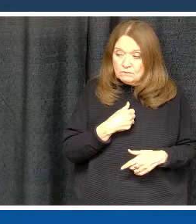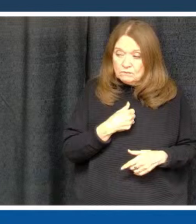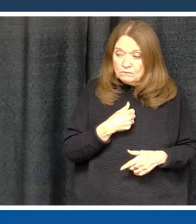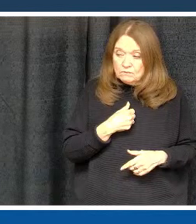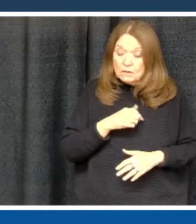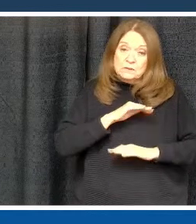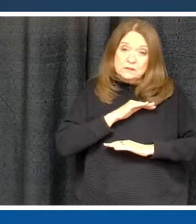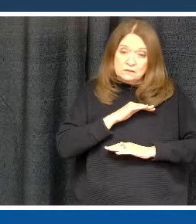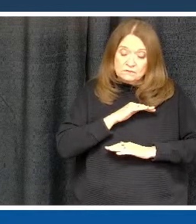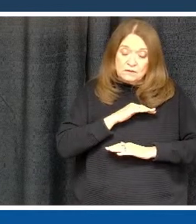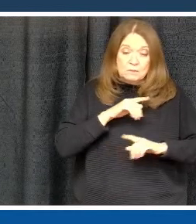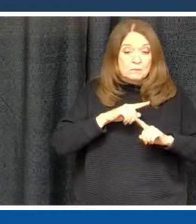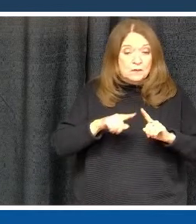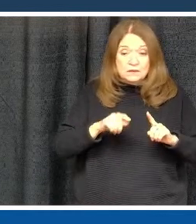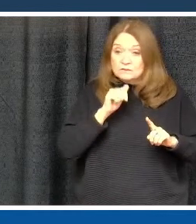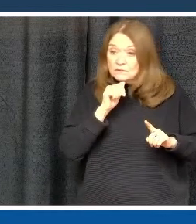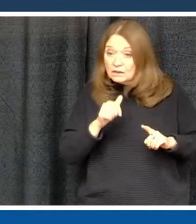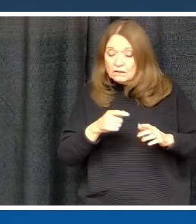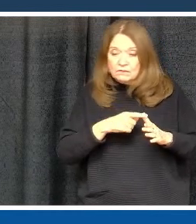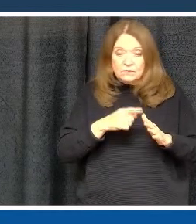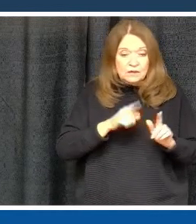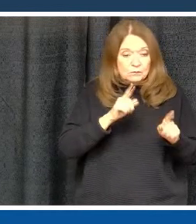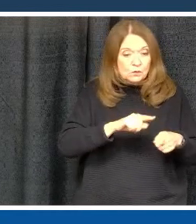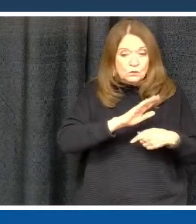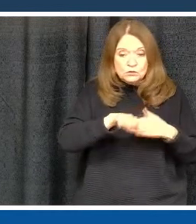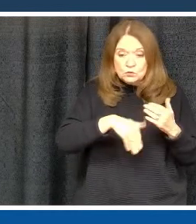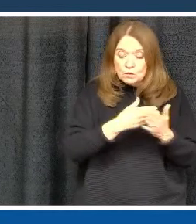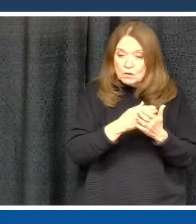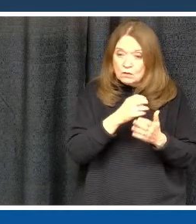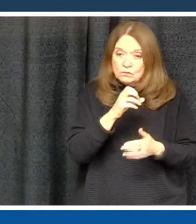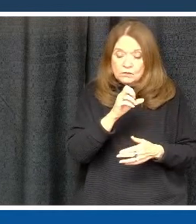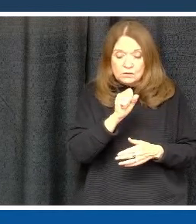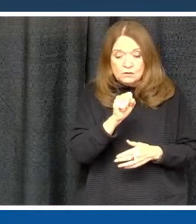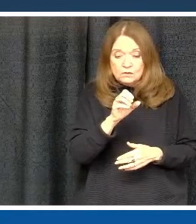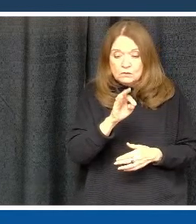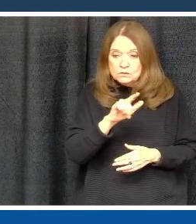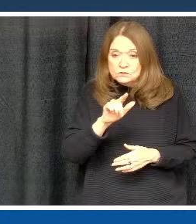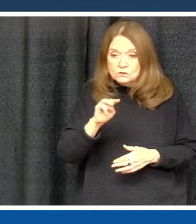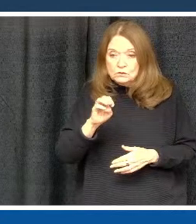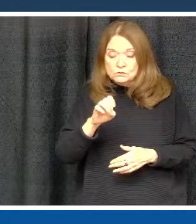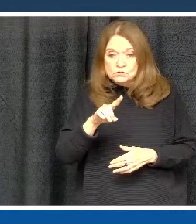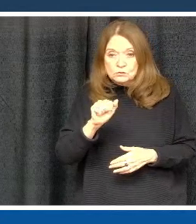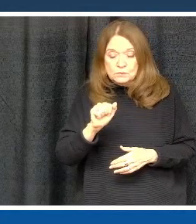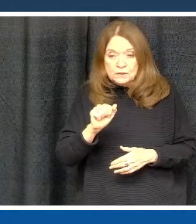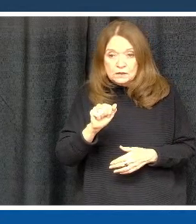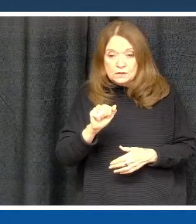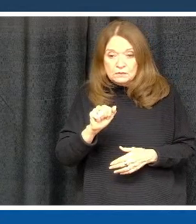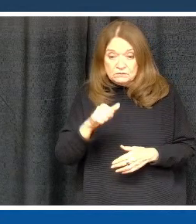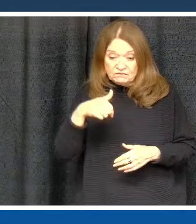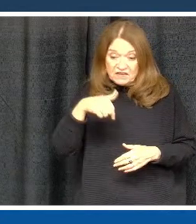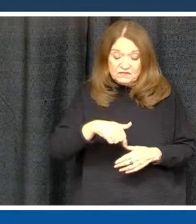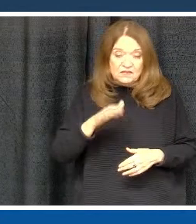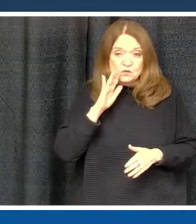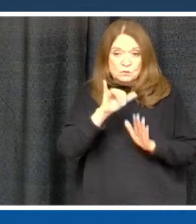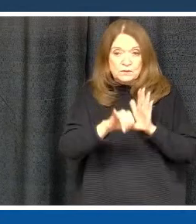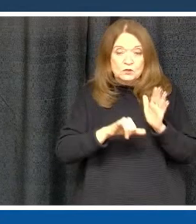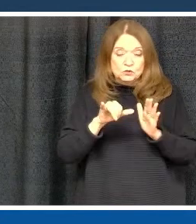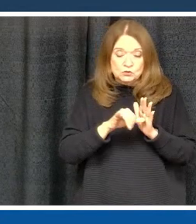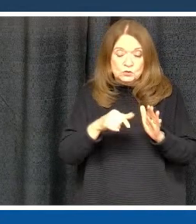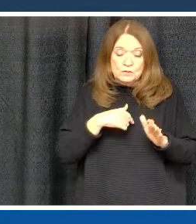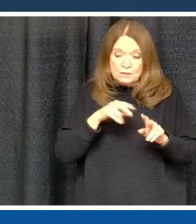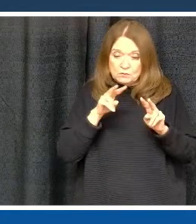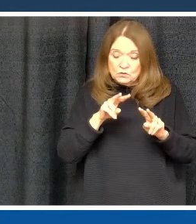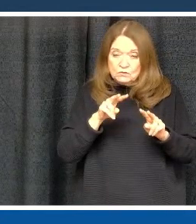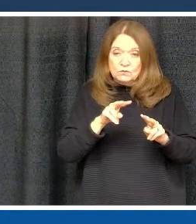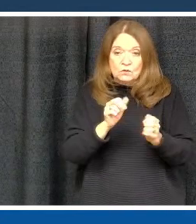But otherwise, I'm going to all the social media. In fact, this film right here will be on YouTube. I'm moving forward with